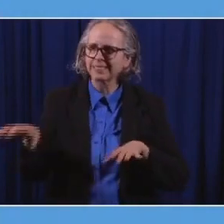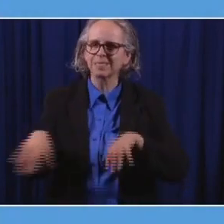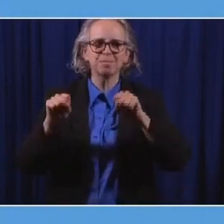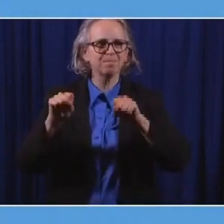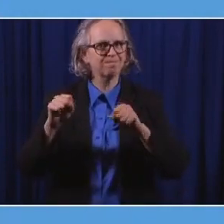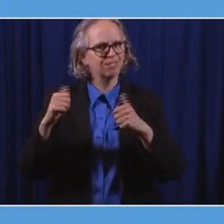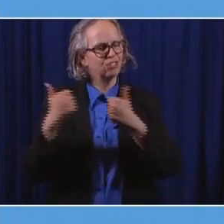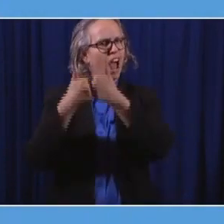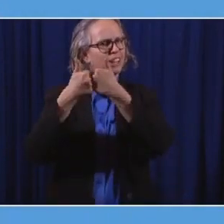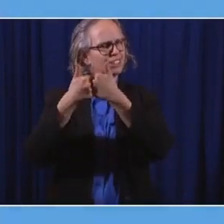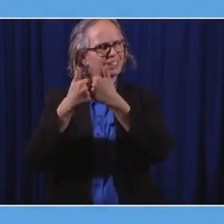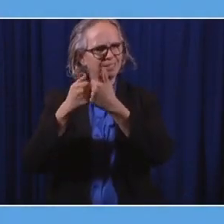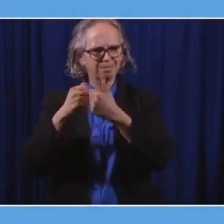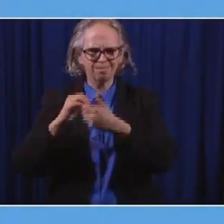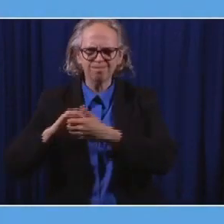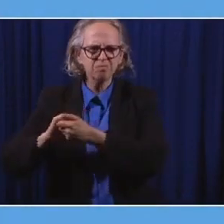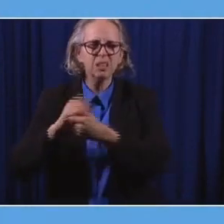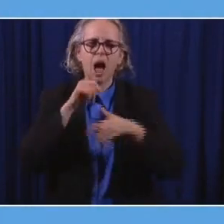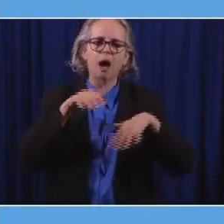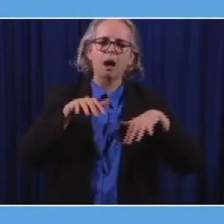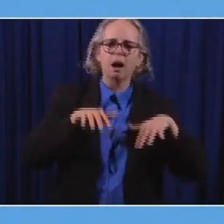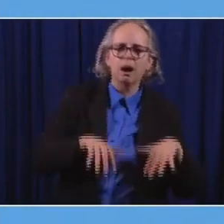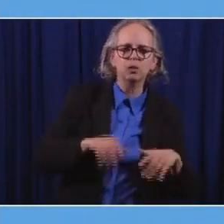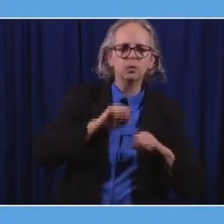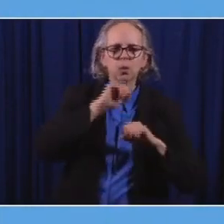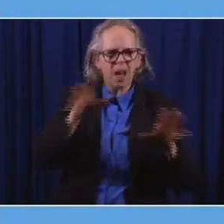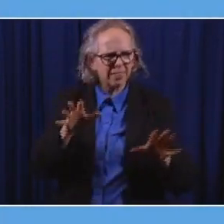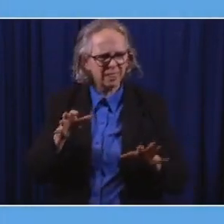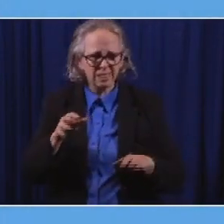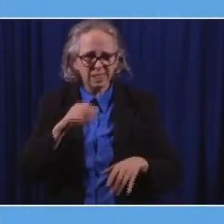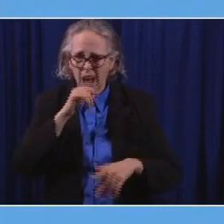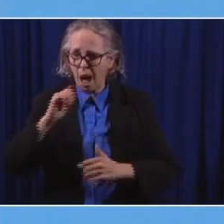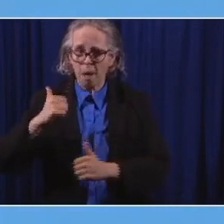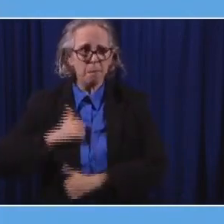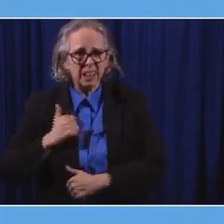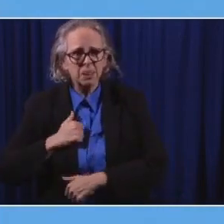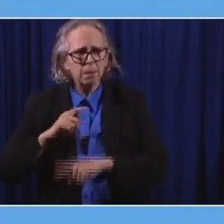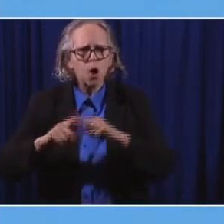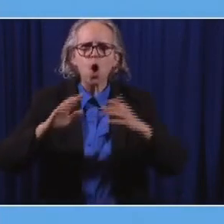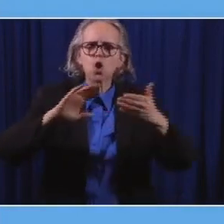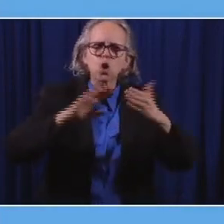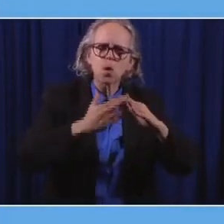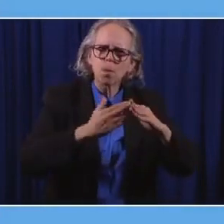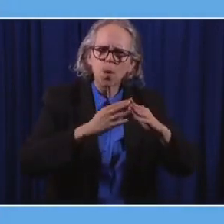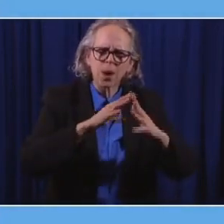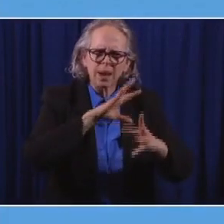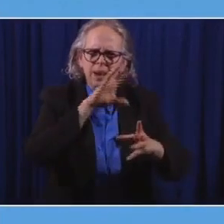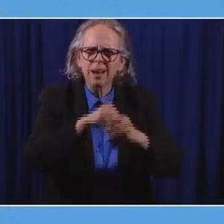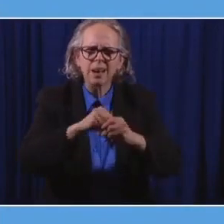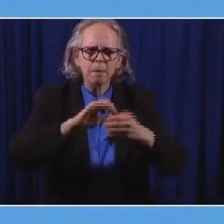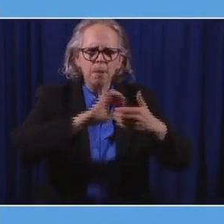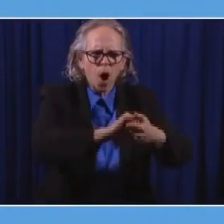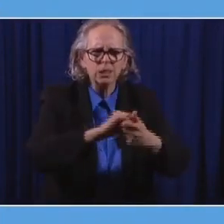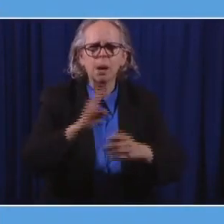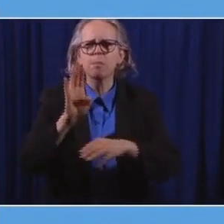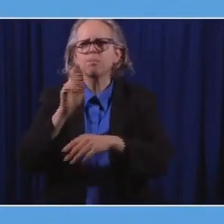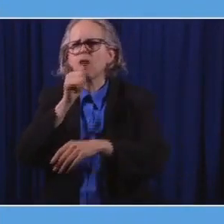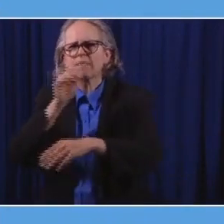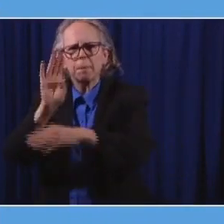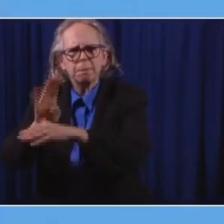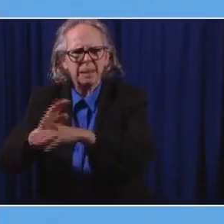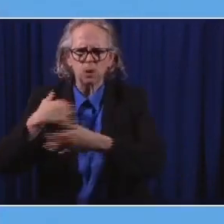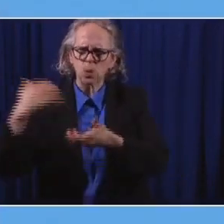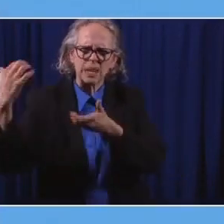of the military, but our community partners, local health boards, even the private businesses have come together with